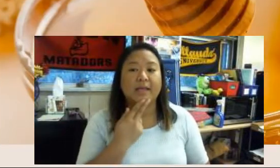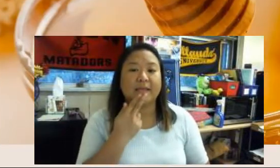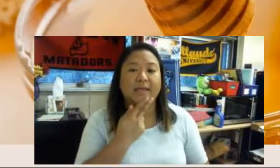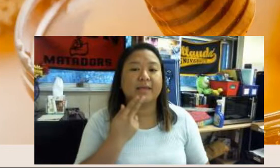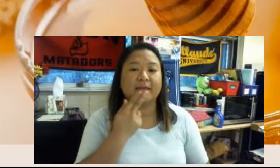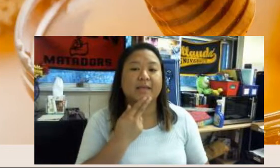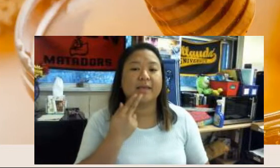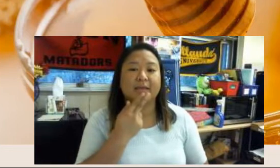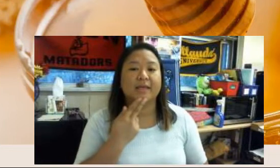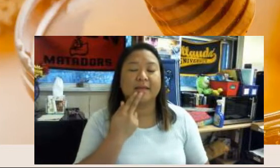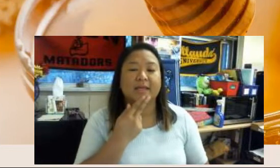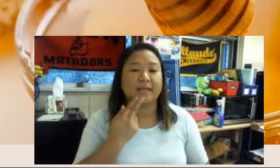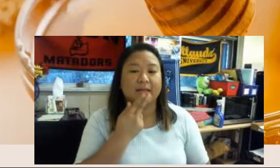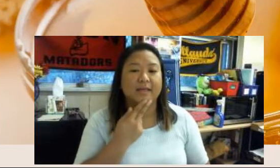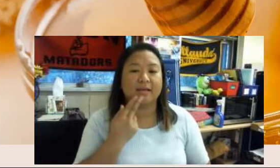Honey,